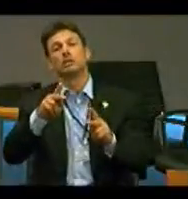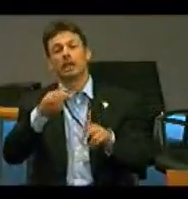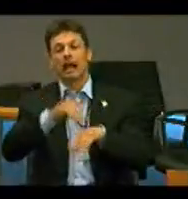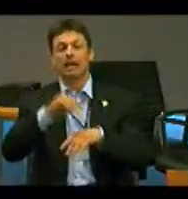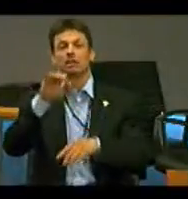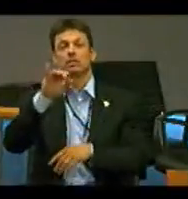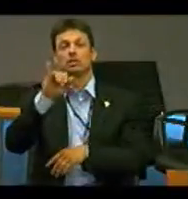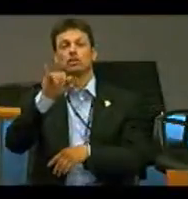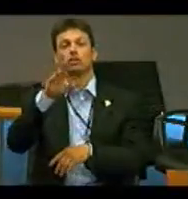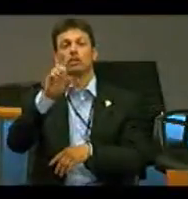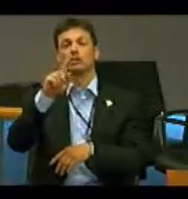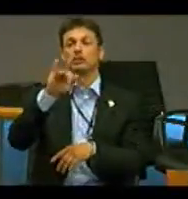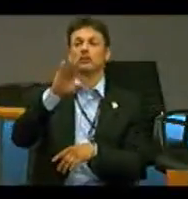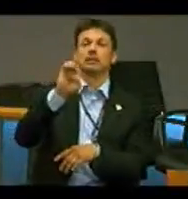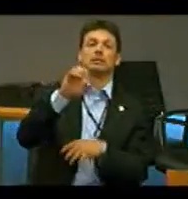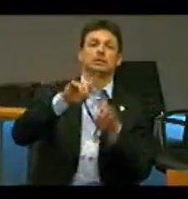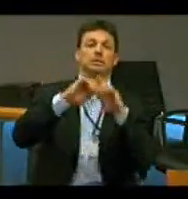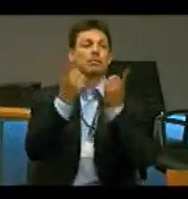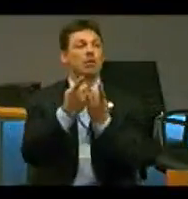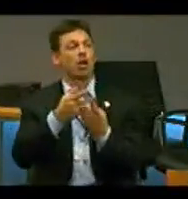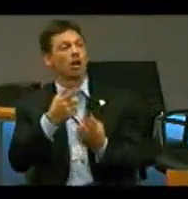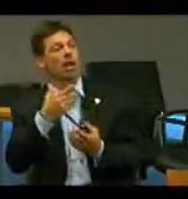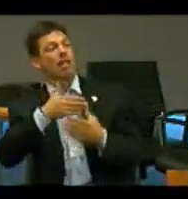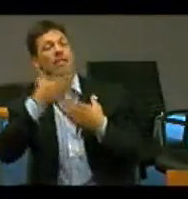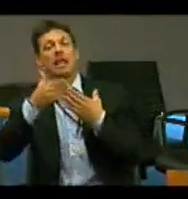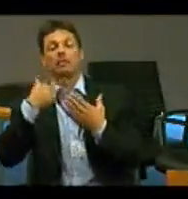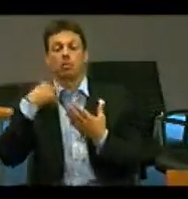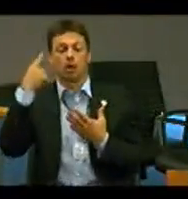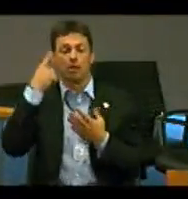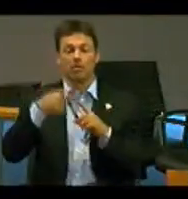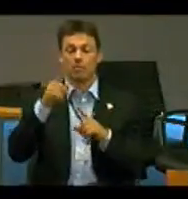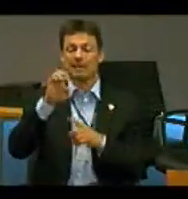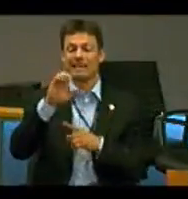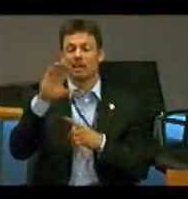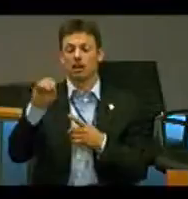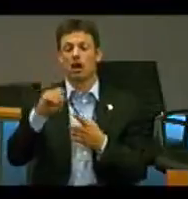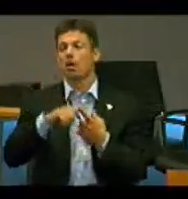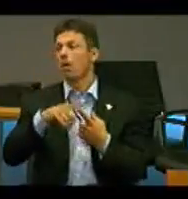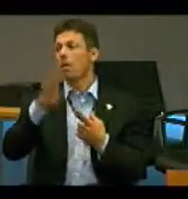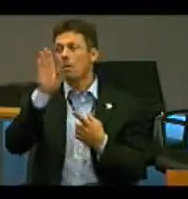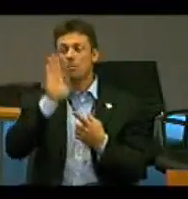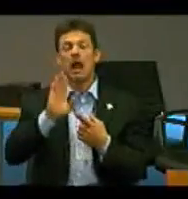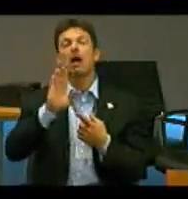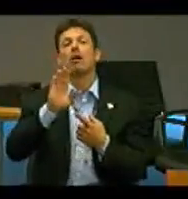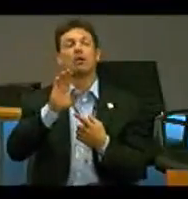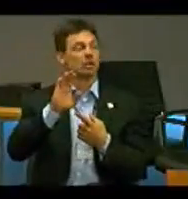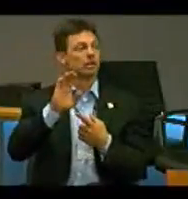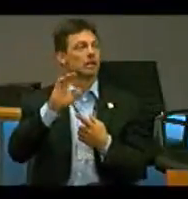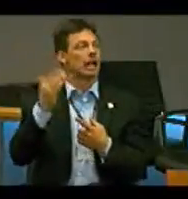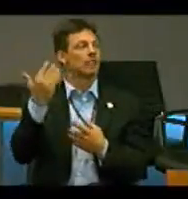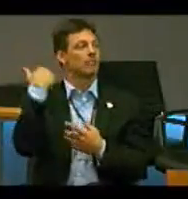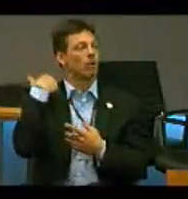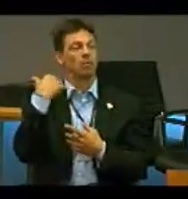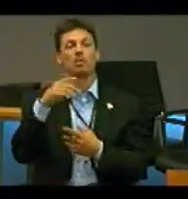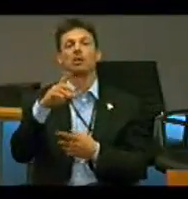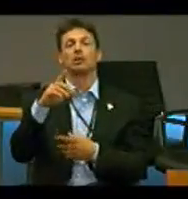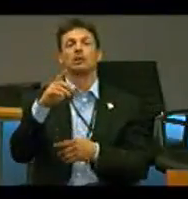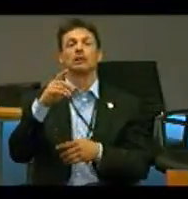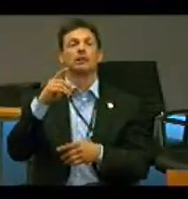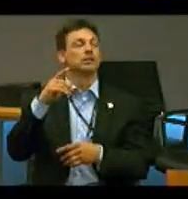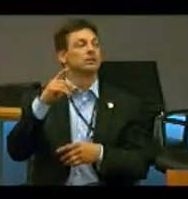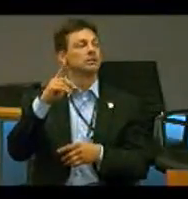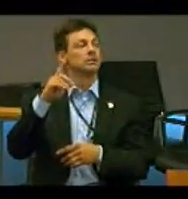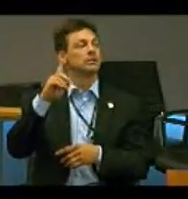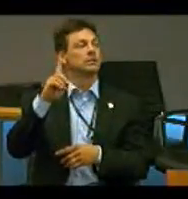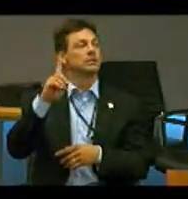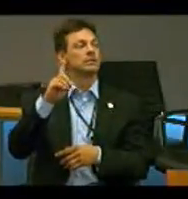Justice Department. Next, we'll hear from Eve Hill, Partner at Brown, Goldstein, and Levy, and former Deputy Assistant Attorney General at the Civil